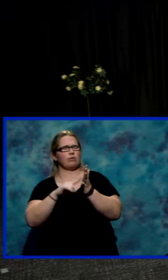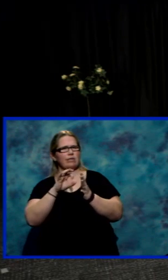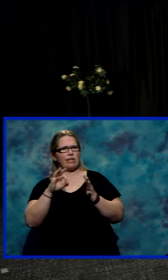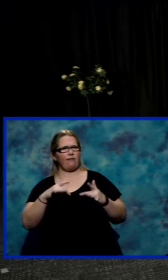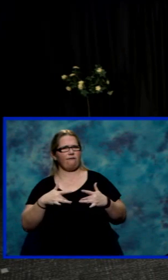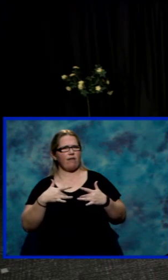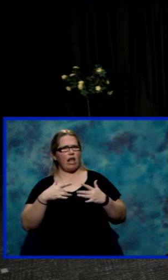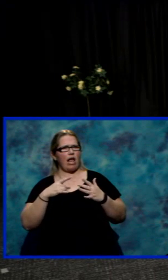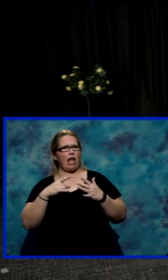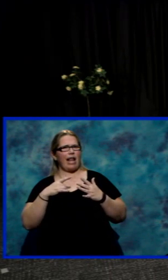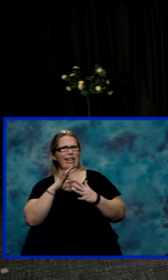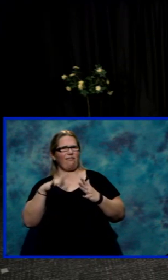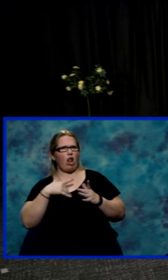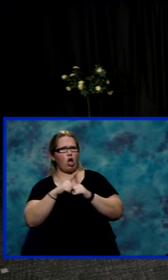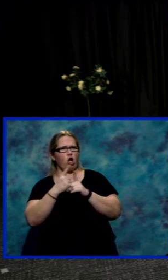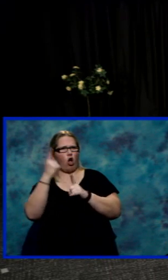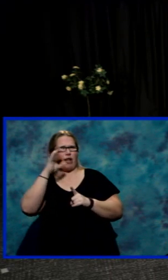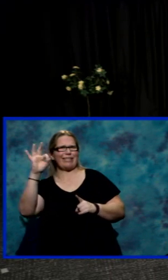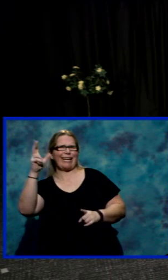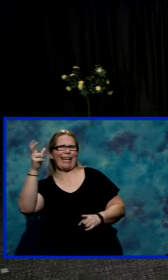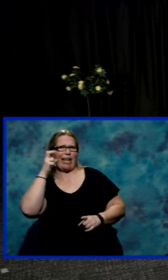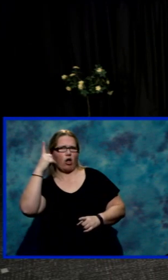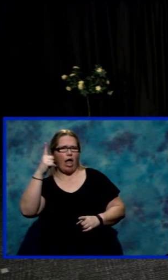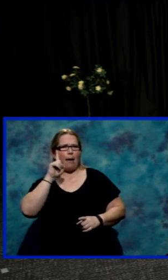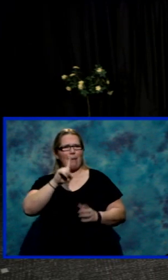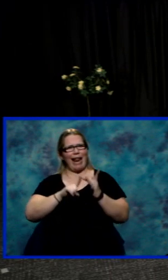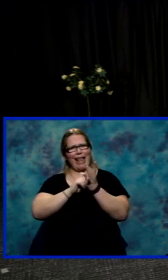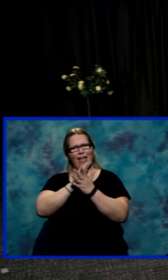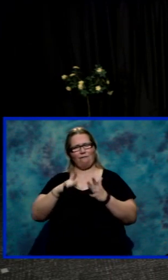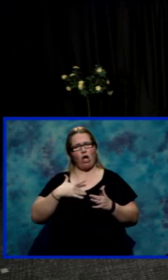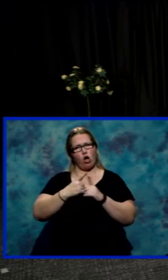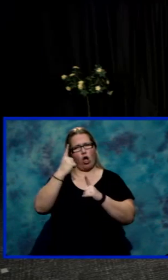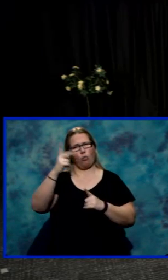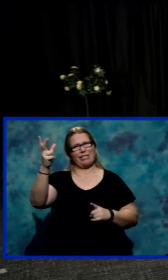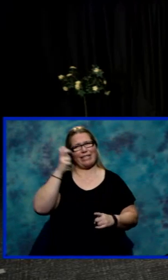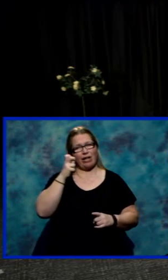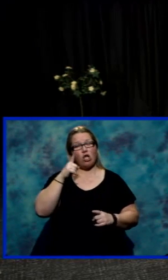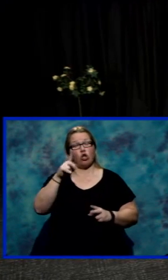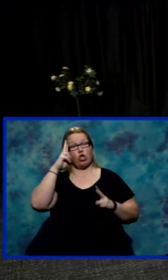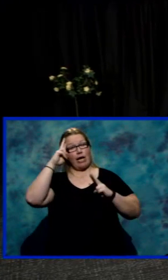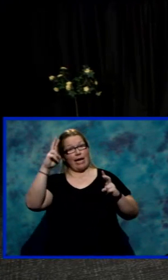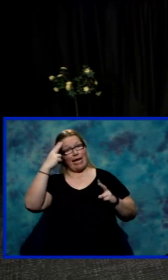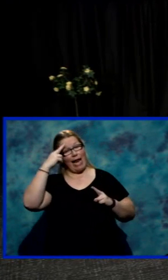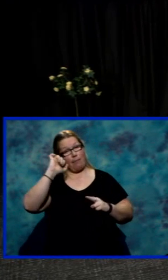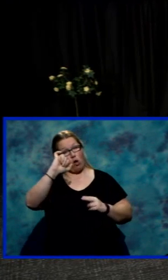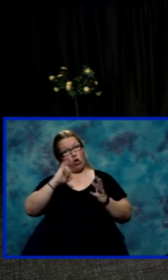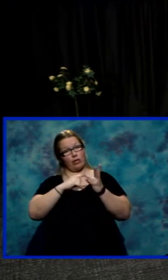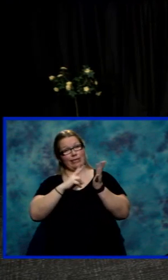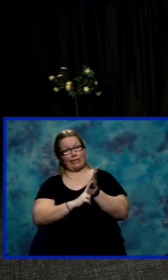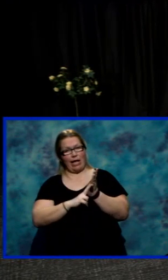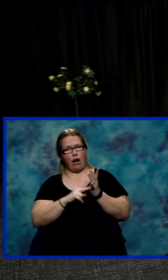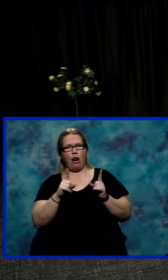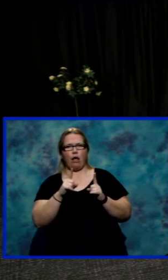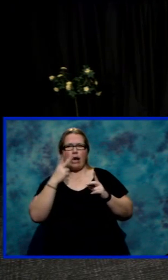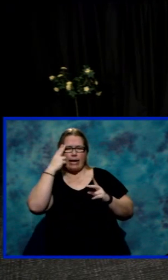her, but Leah was feeling very clearly that God was hearing her. And she names her second child, He Who Hears. God